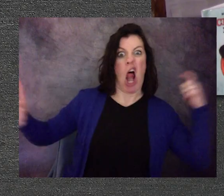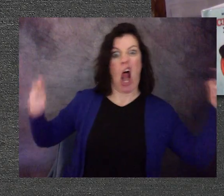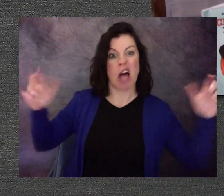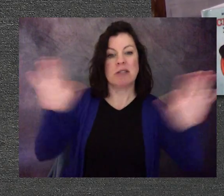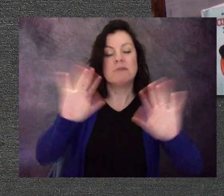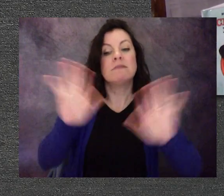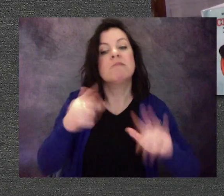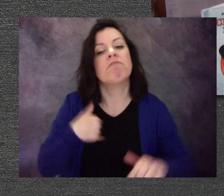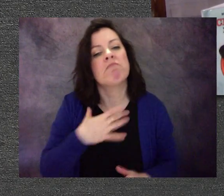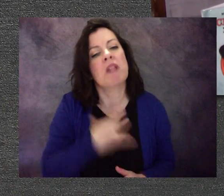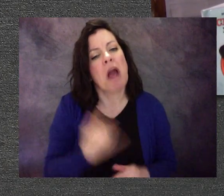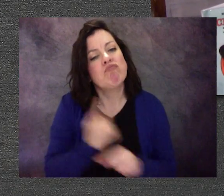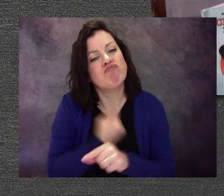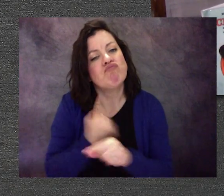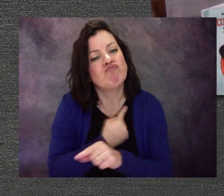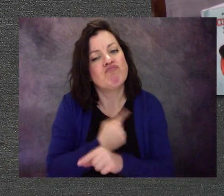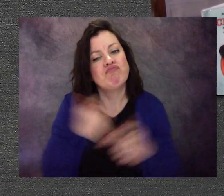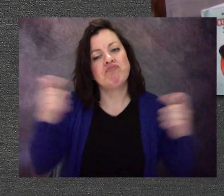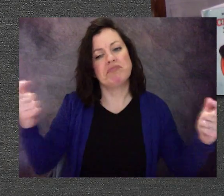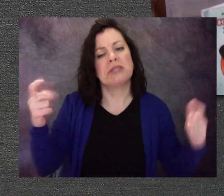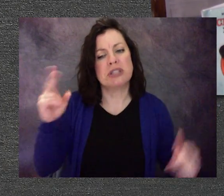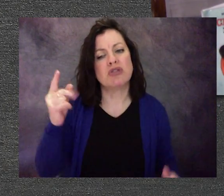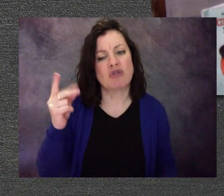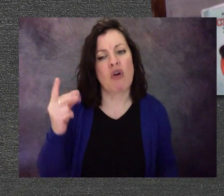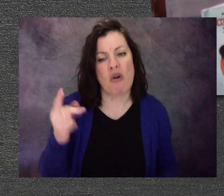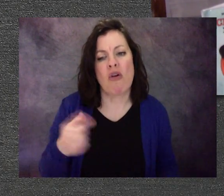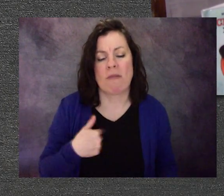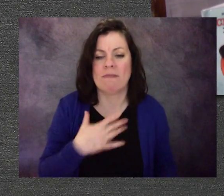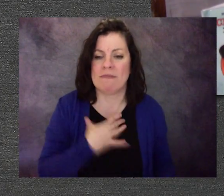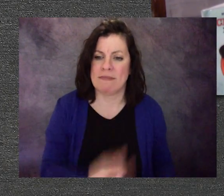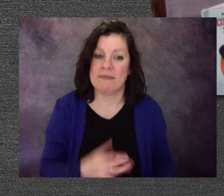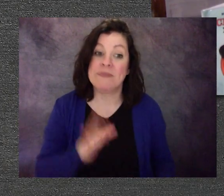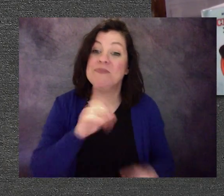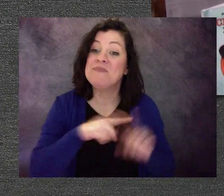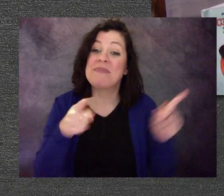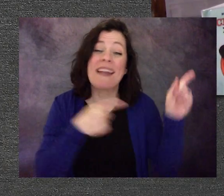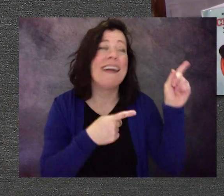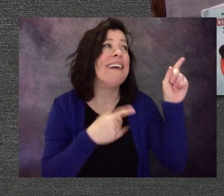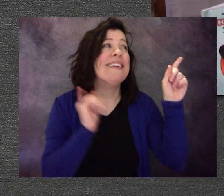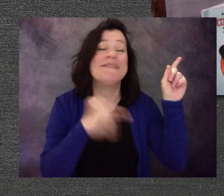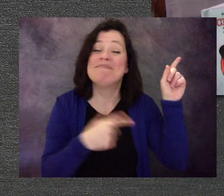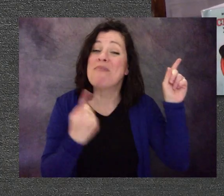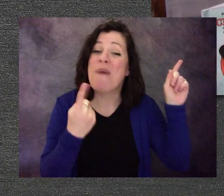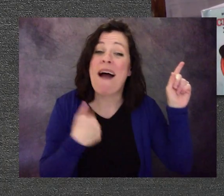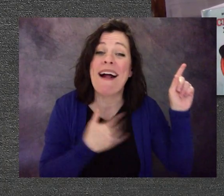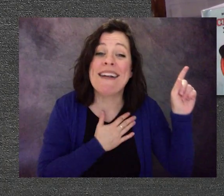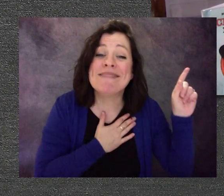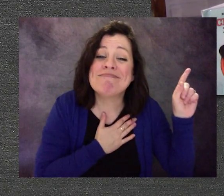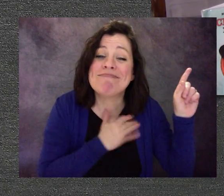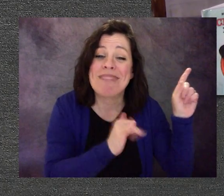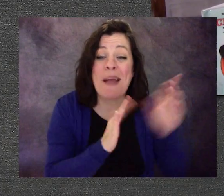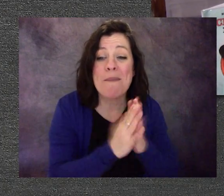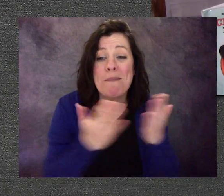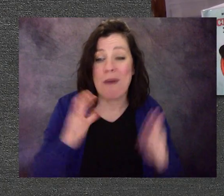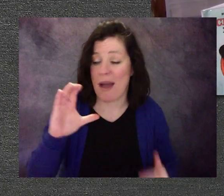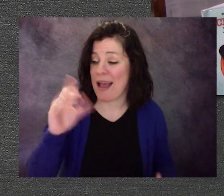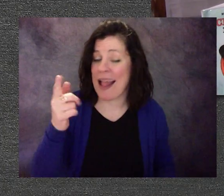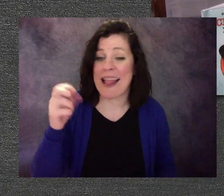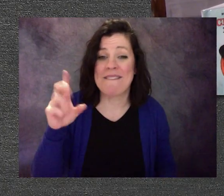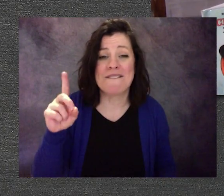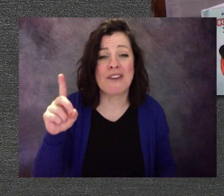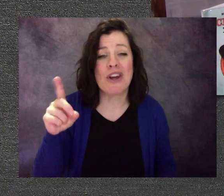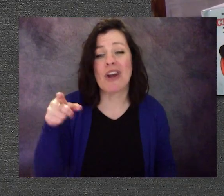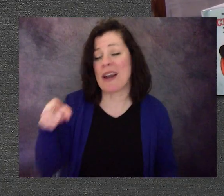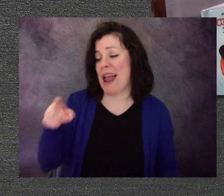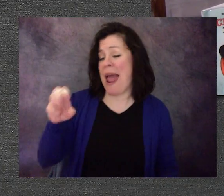about Clifford? I love that Clifford is a great friend to Emily Elizabeth. Having a great friend is